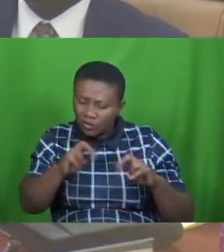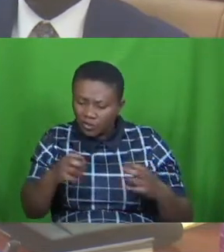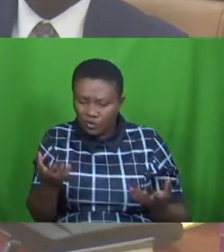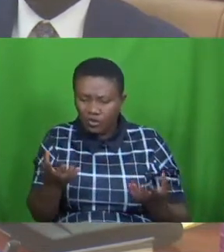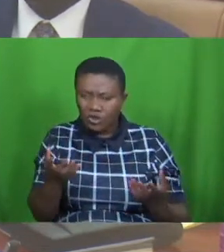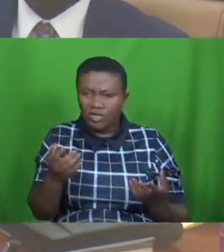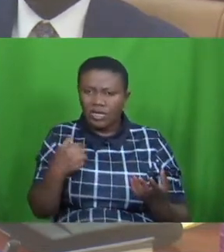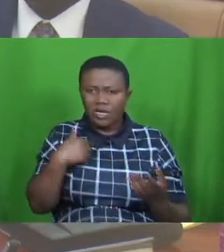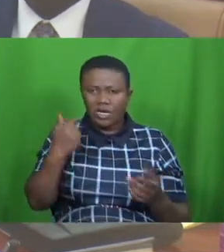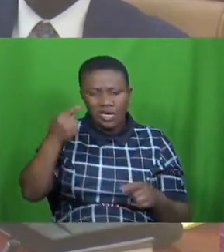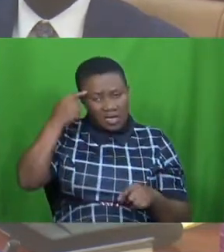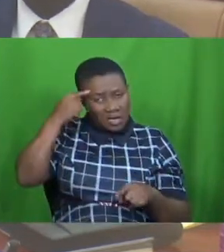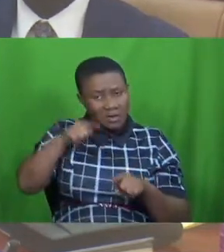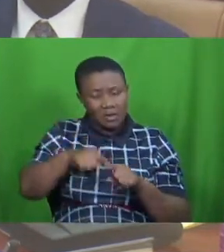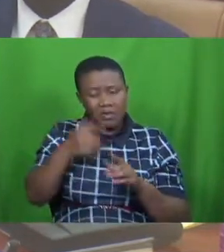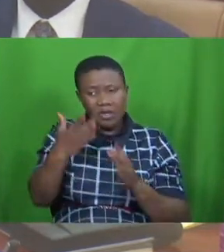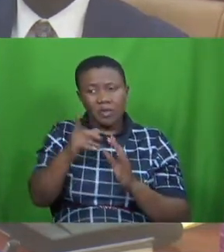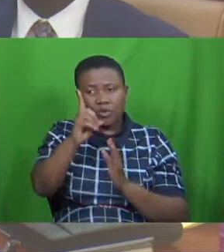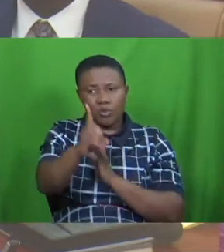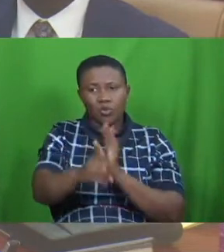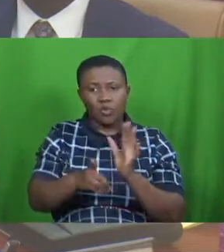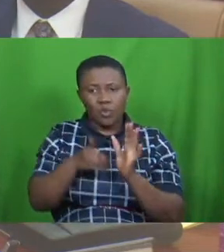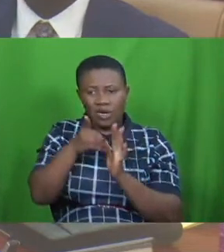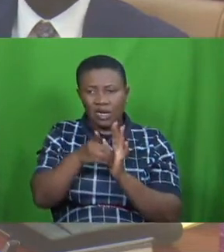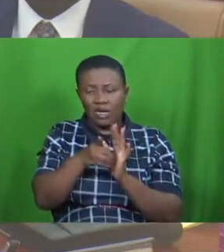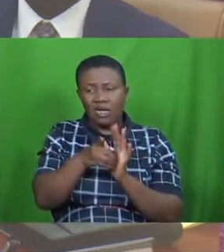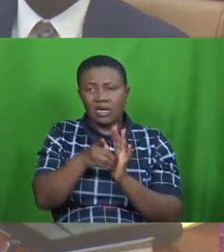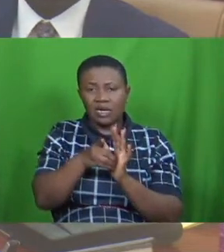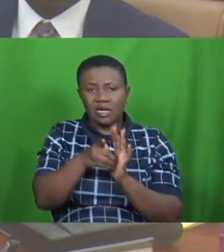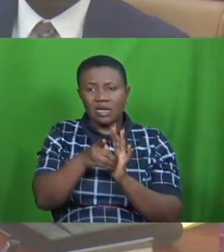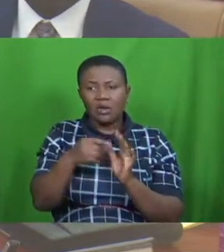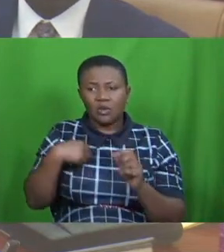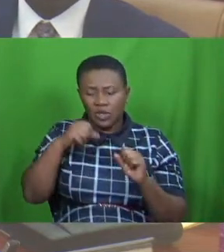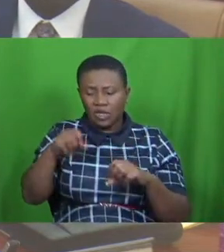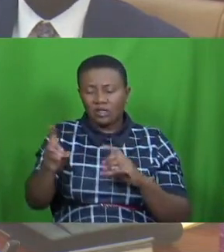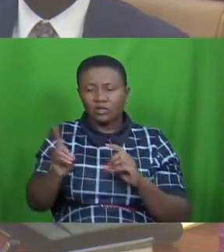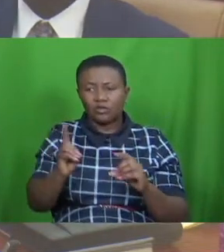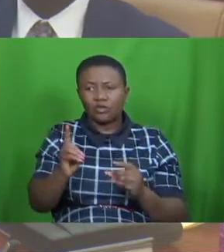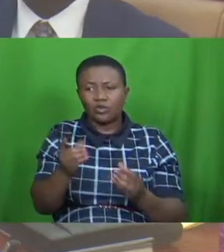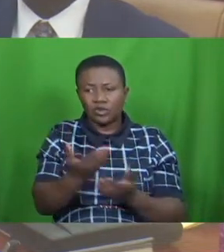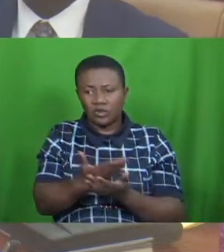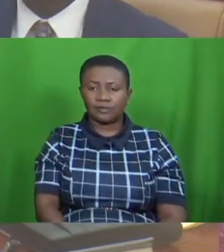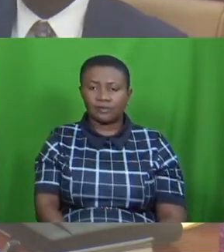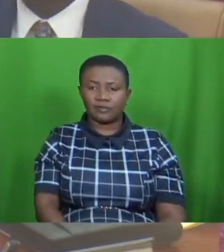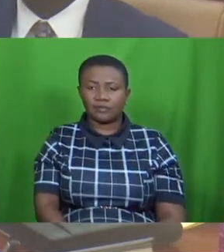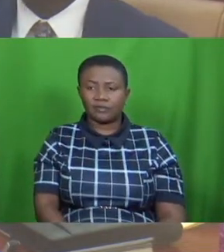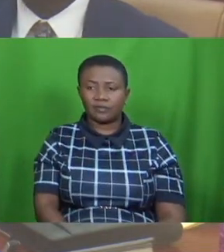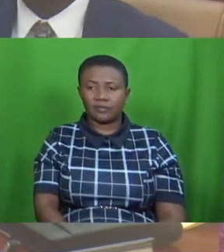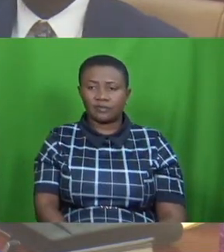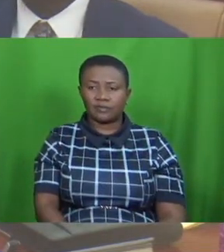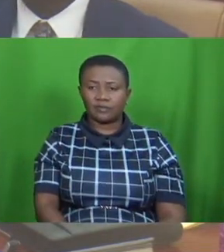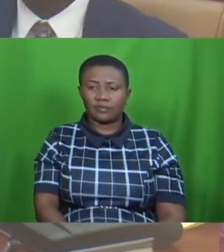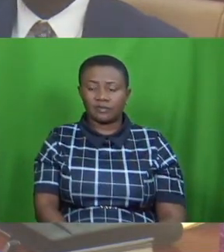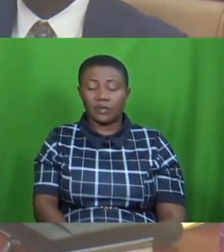hour maximum. I'm sure we can be able to read and do justice with the details. I